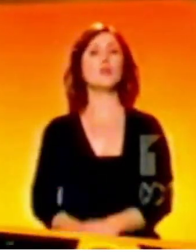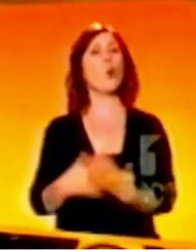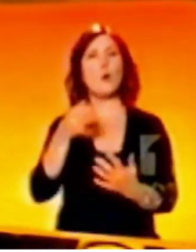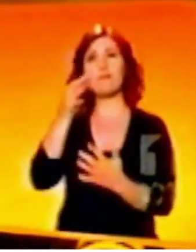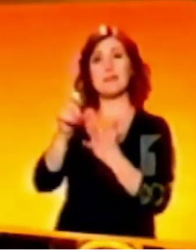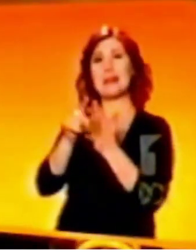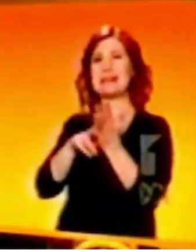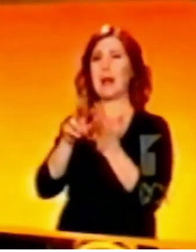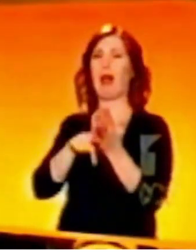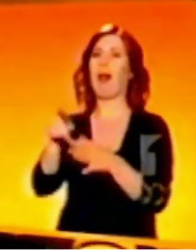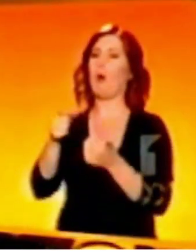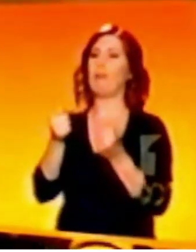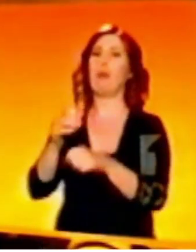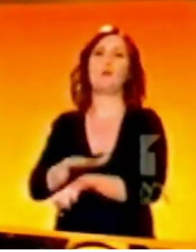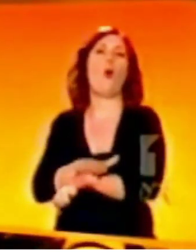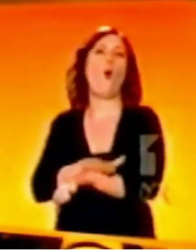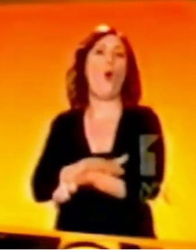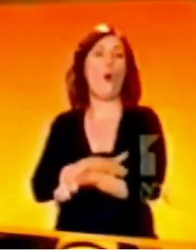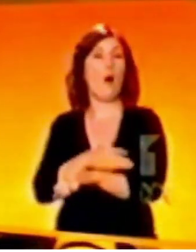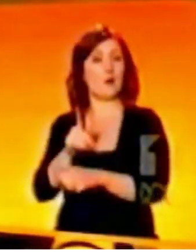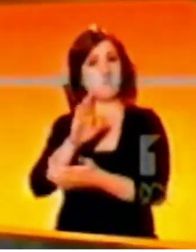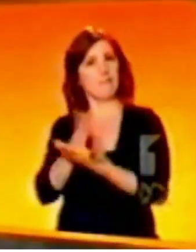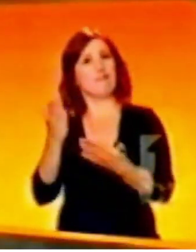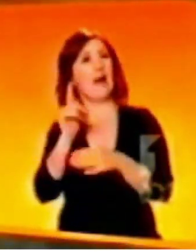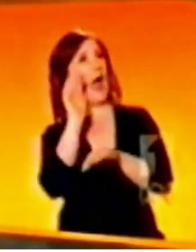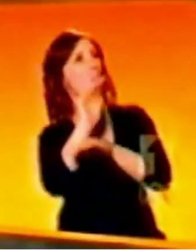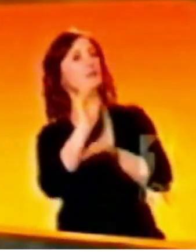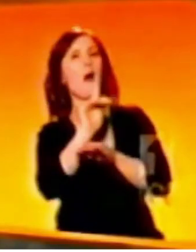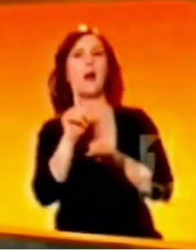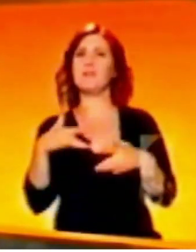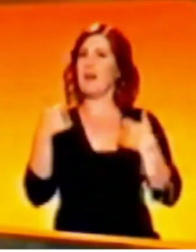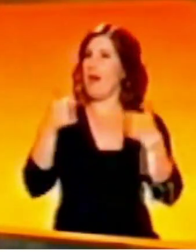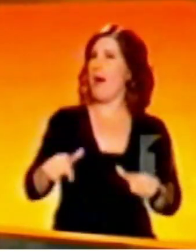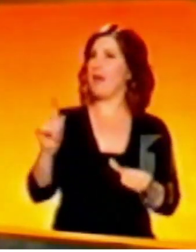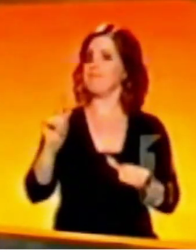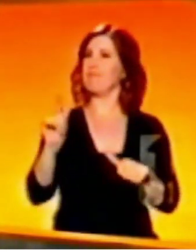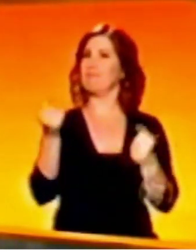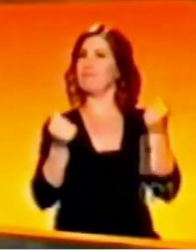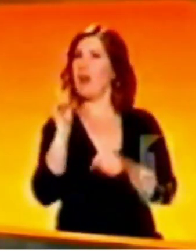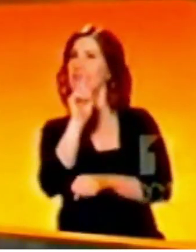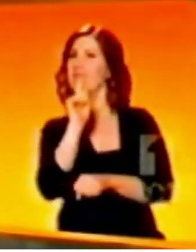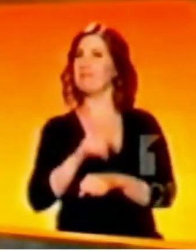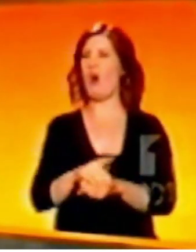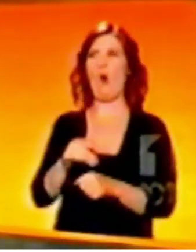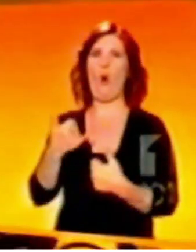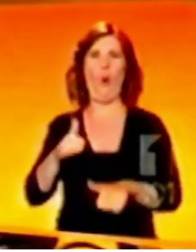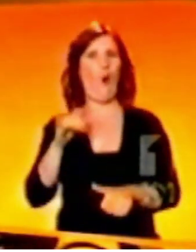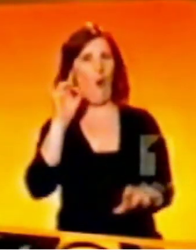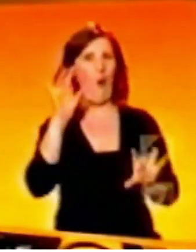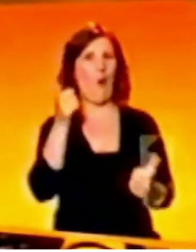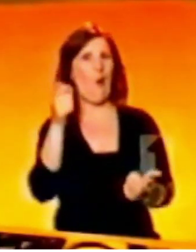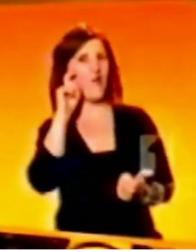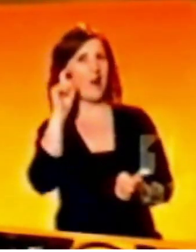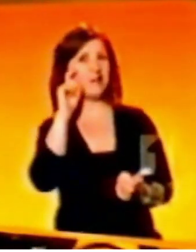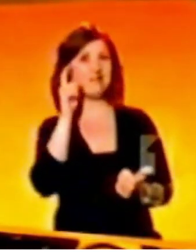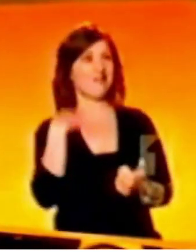Now, Daniel, that was pretty tame, but when you're out there riding it, what's it like? Yeah, it's heaps fun. Heaps fun?